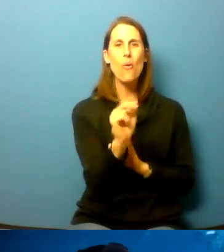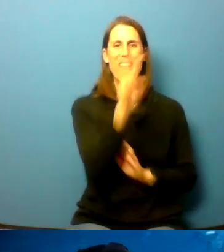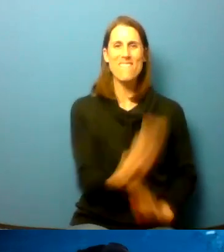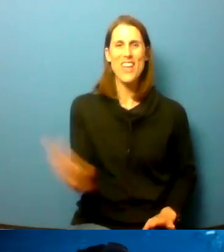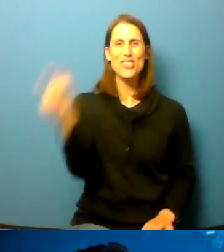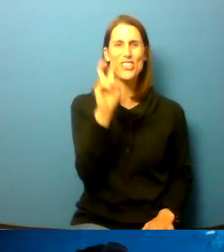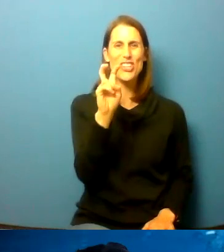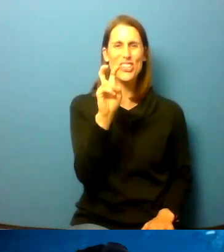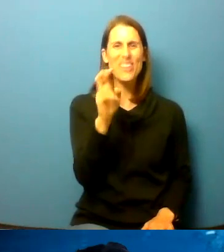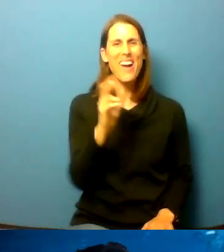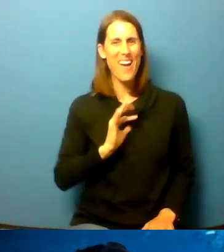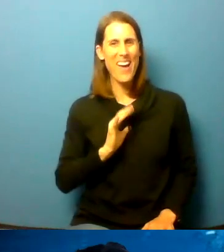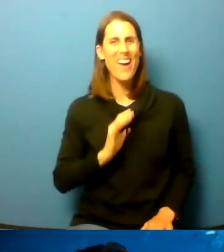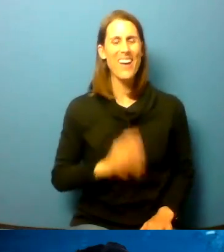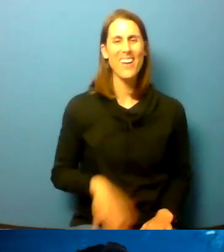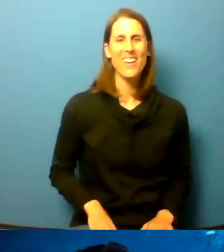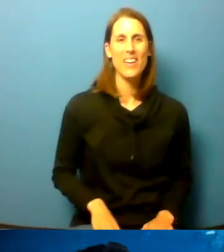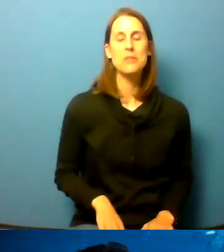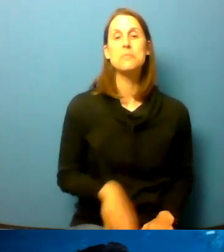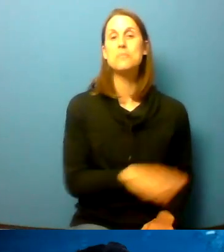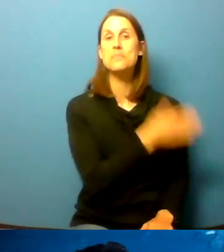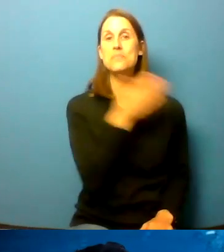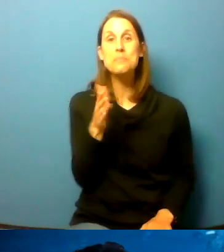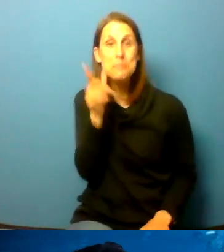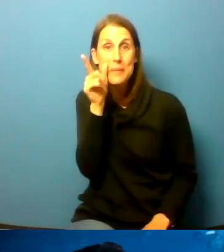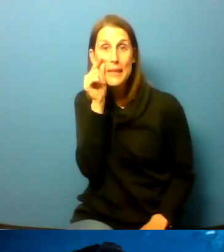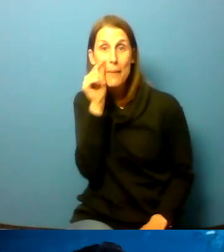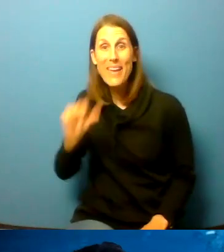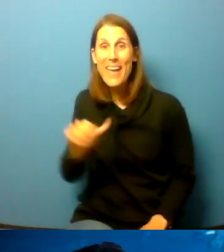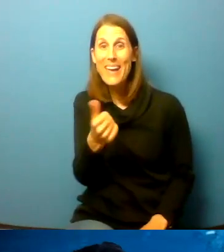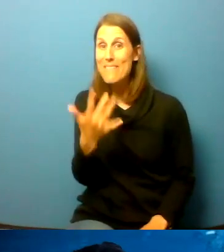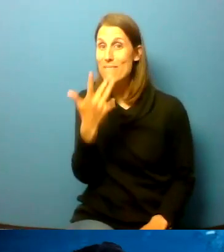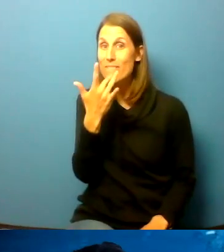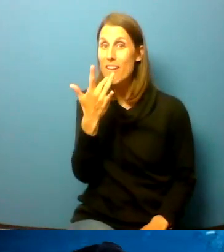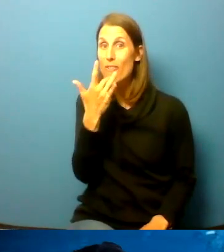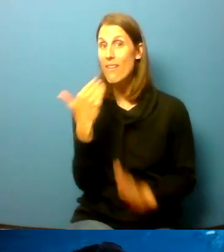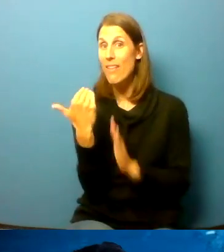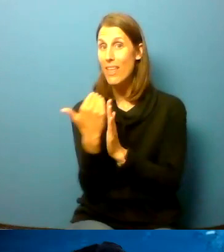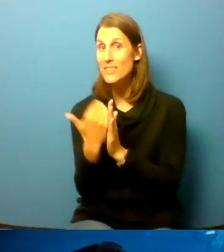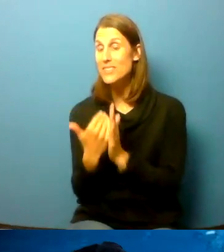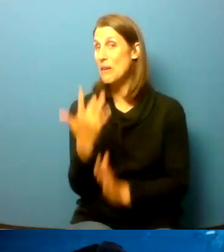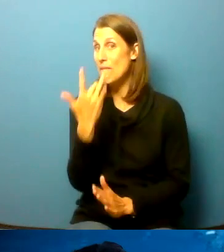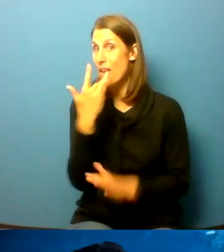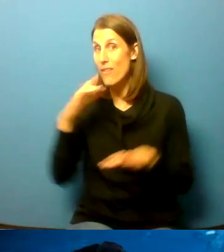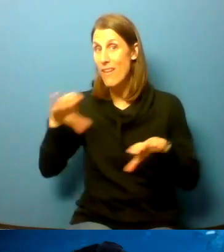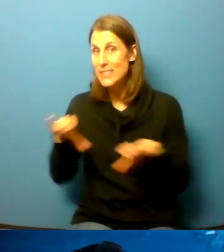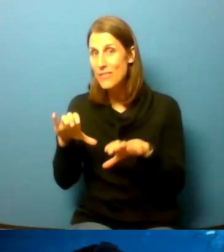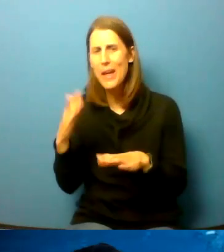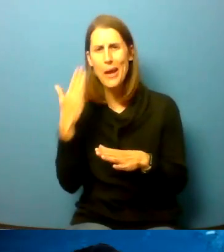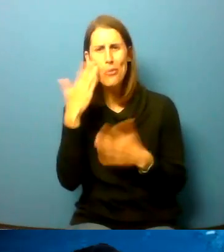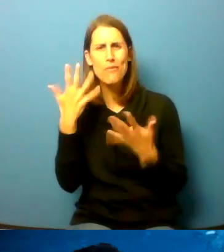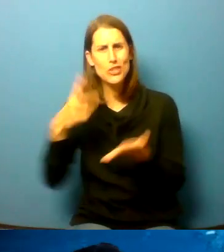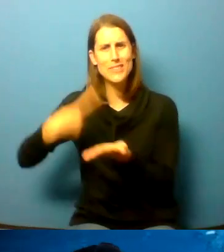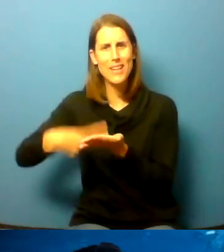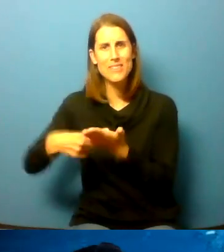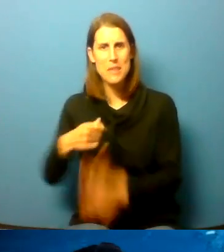cool. Do you have any favorite lessons or activities that you kind of talked about using the magnifying glass. Was there anything